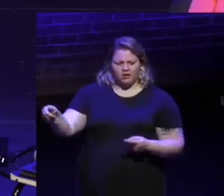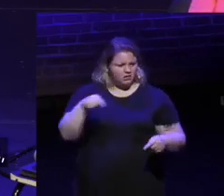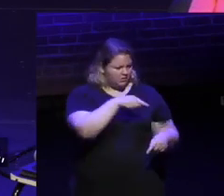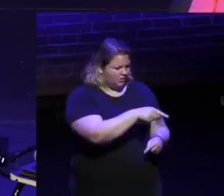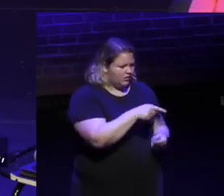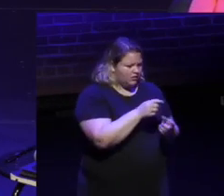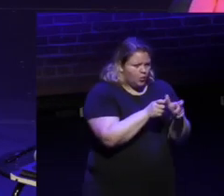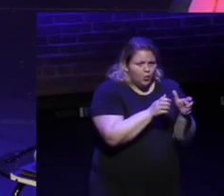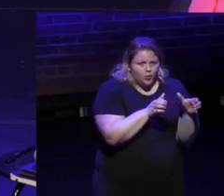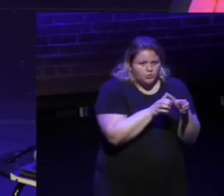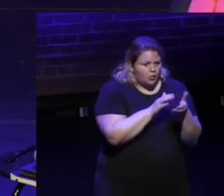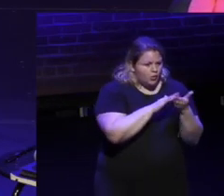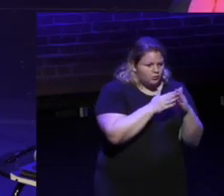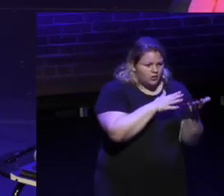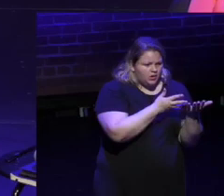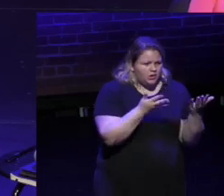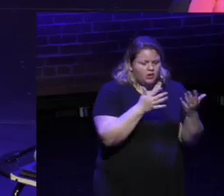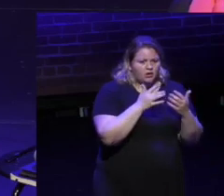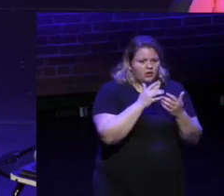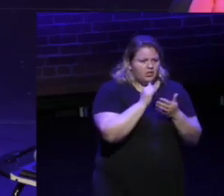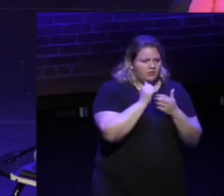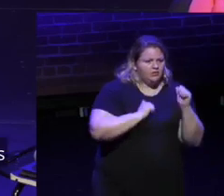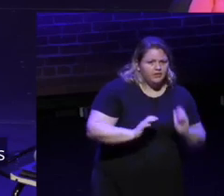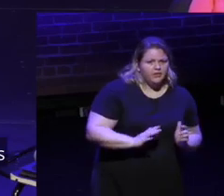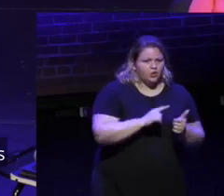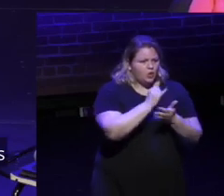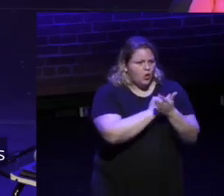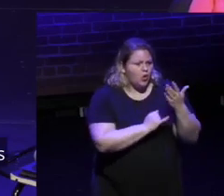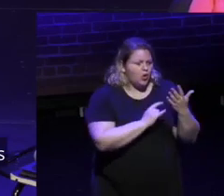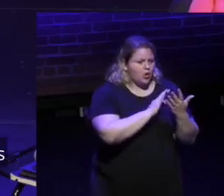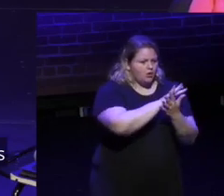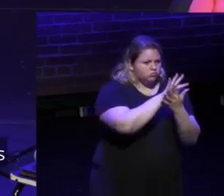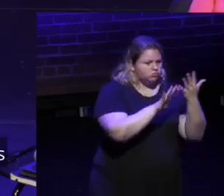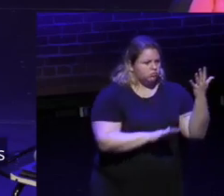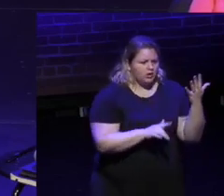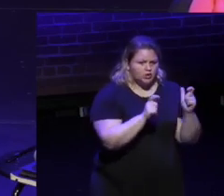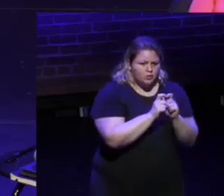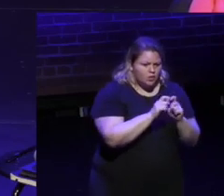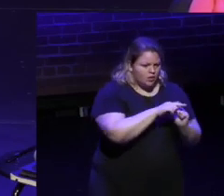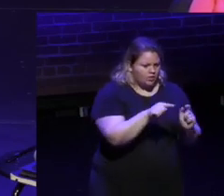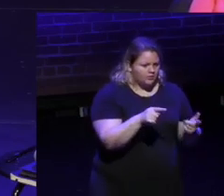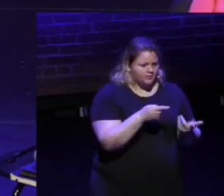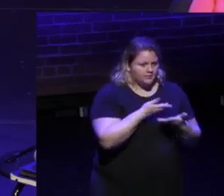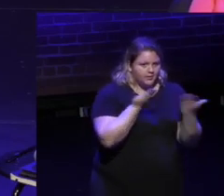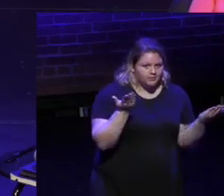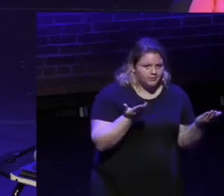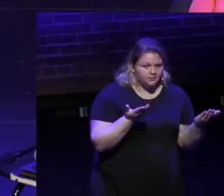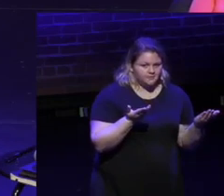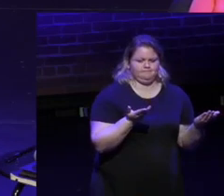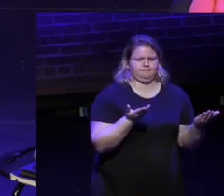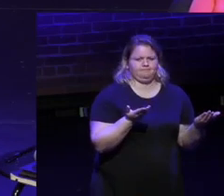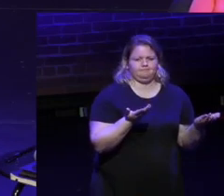community theaters, you have local pop-up art installations, you have maker spaces in gateway cities that are getting nothing? That needs